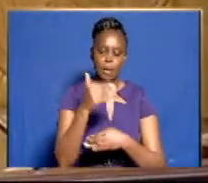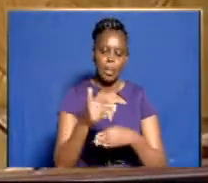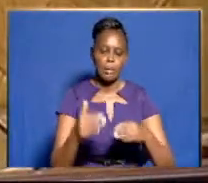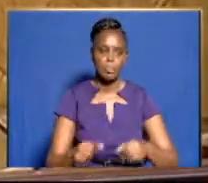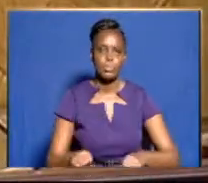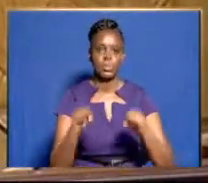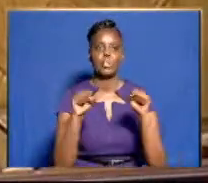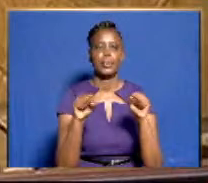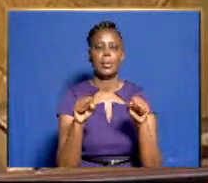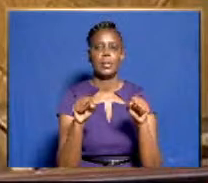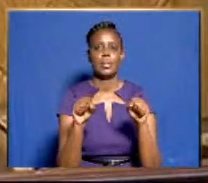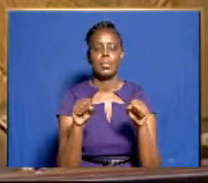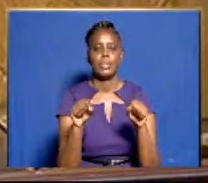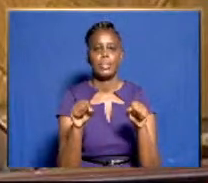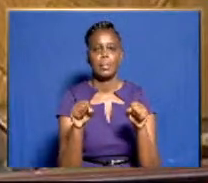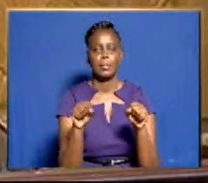chair